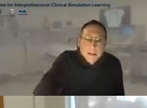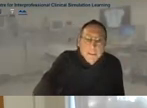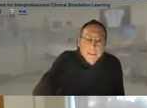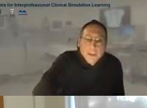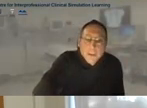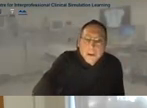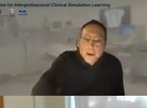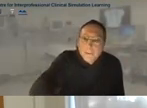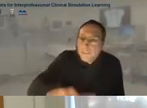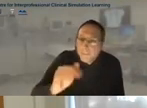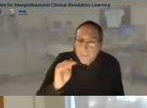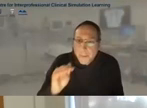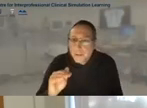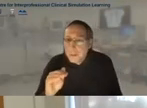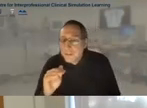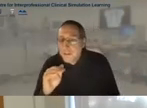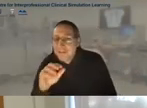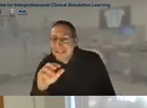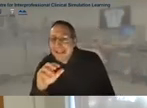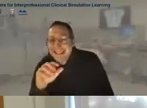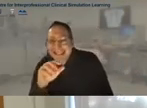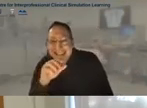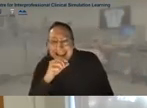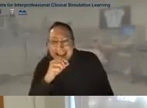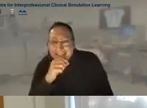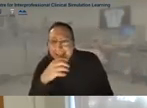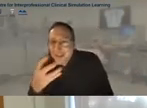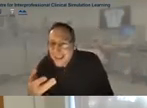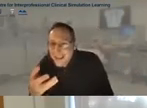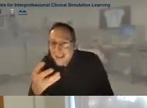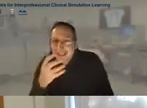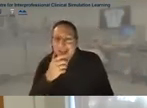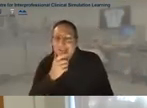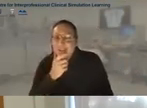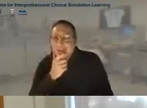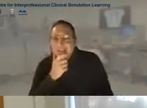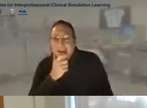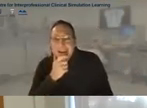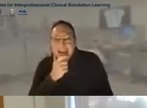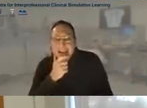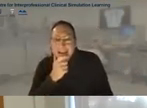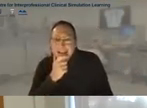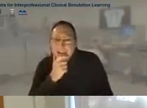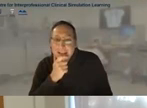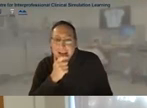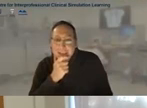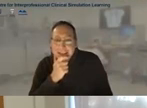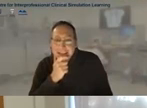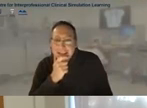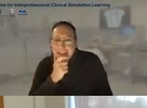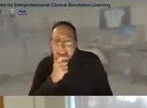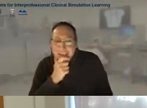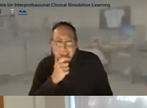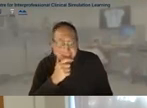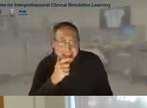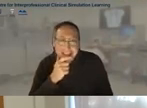So there we are. Thank you so much for this invitation. Thank you for your interest, those of you who are on the line, and really happy to